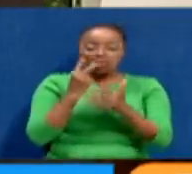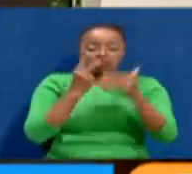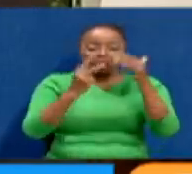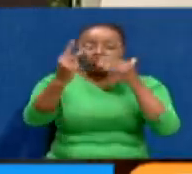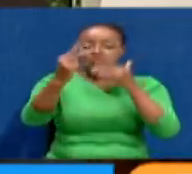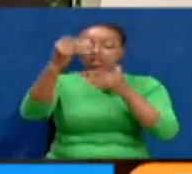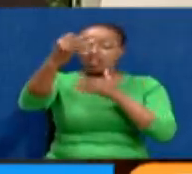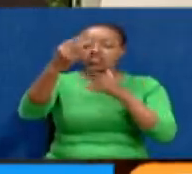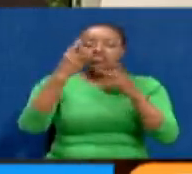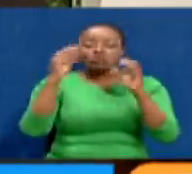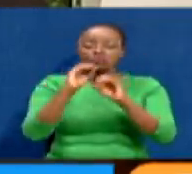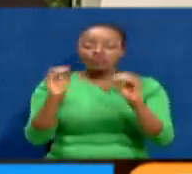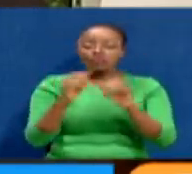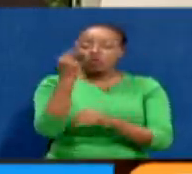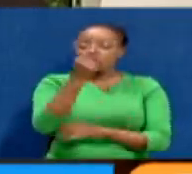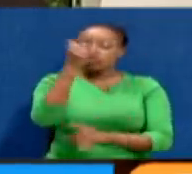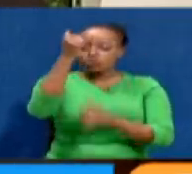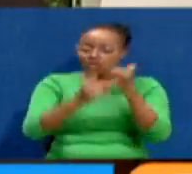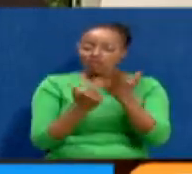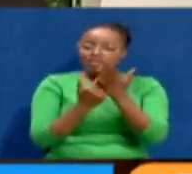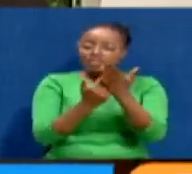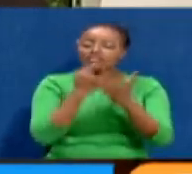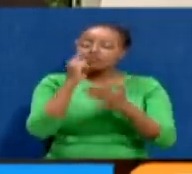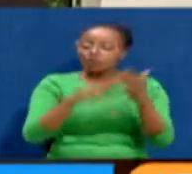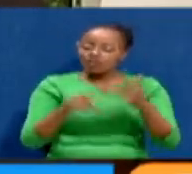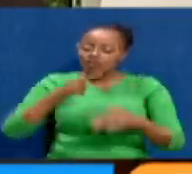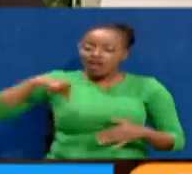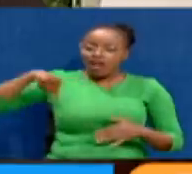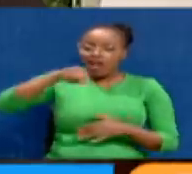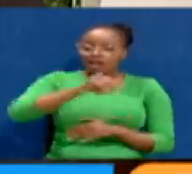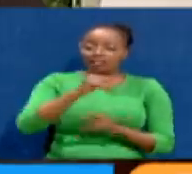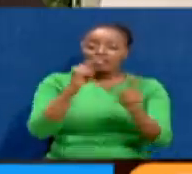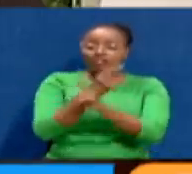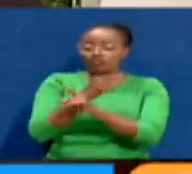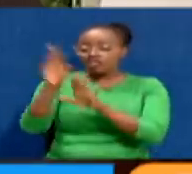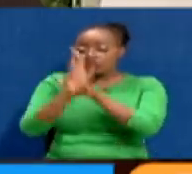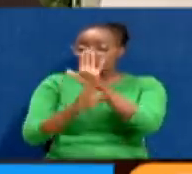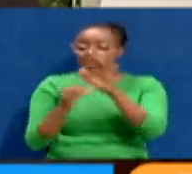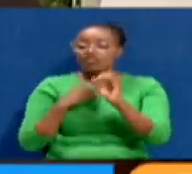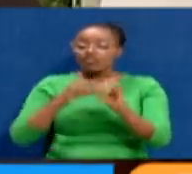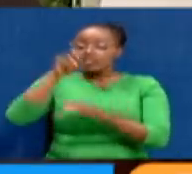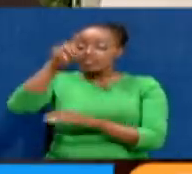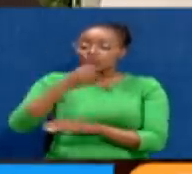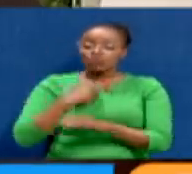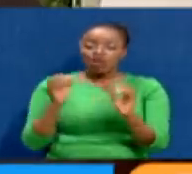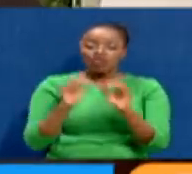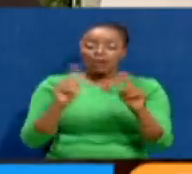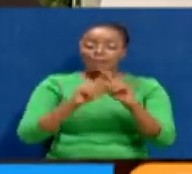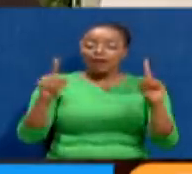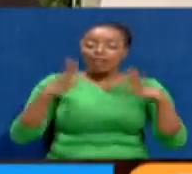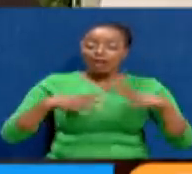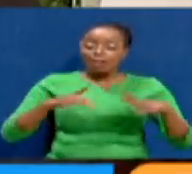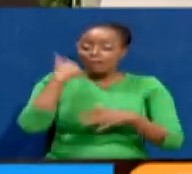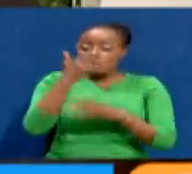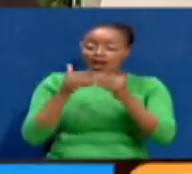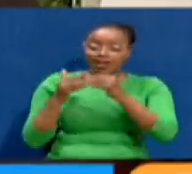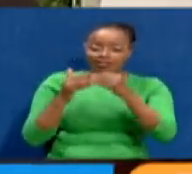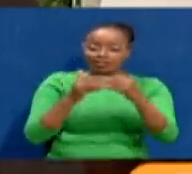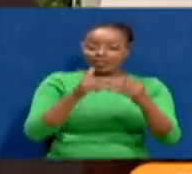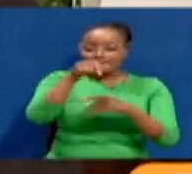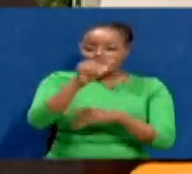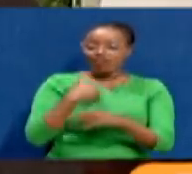And I'll therefore just want to conclude that debate by saying we do not have a different set of rules. We shouldn't have, but those in power, again, as I said, because